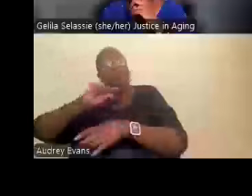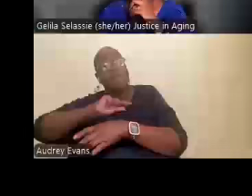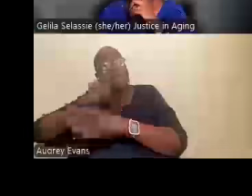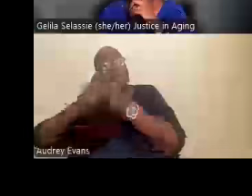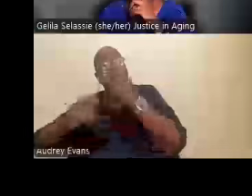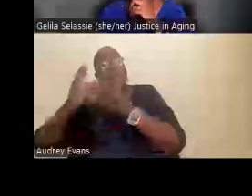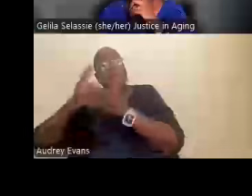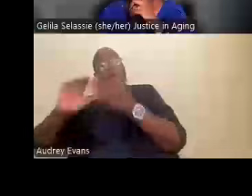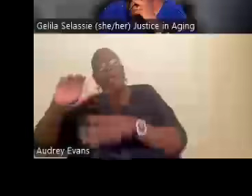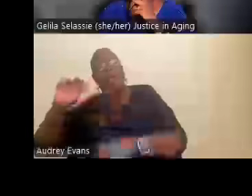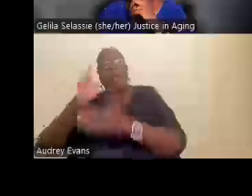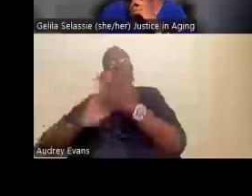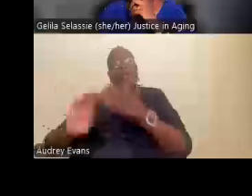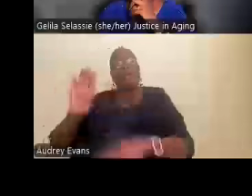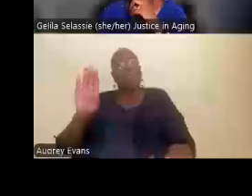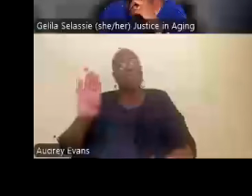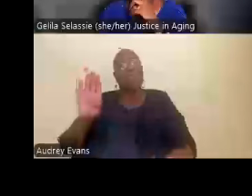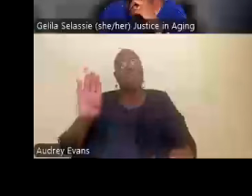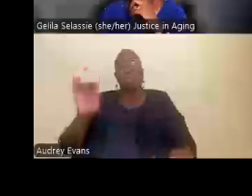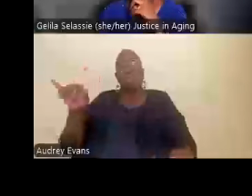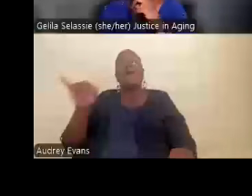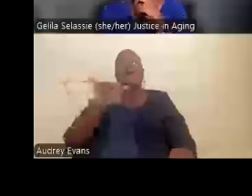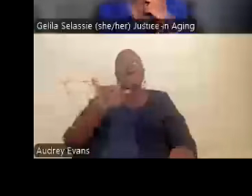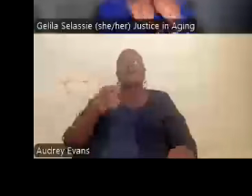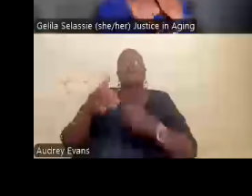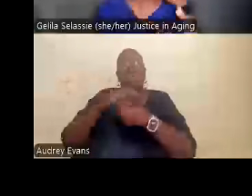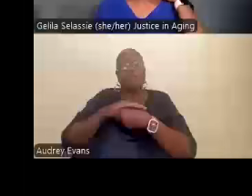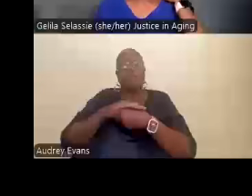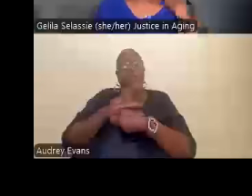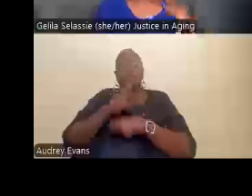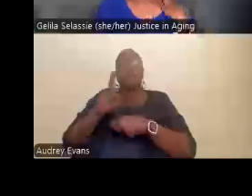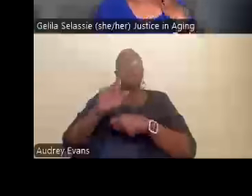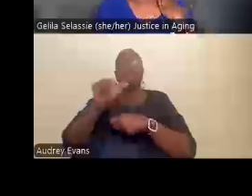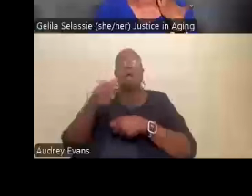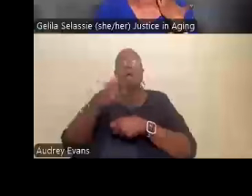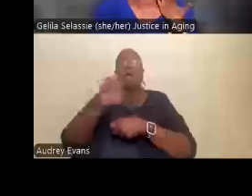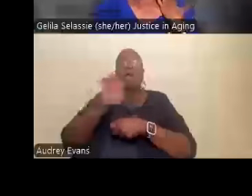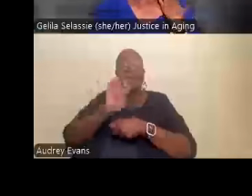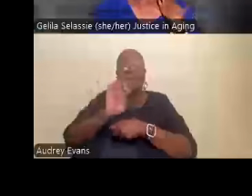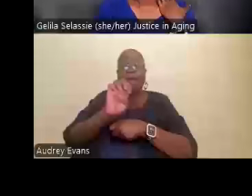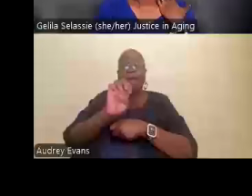Part A and Part B, as well as covering all those other Medicare costs.